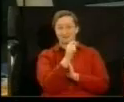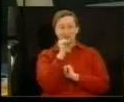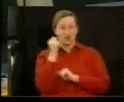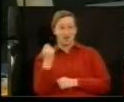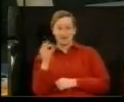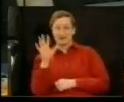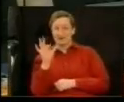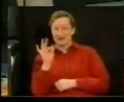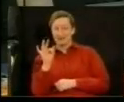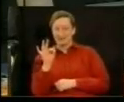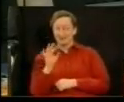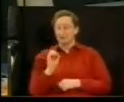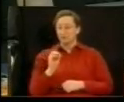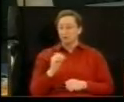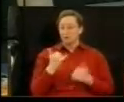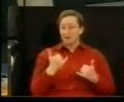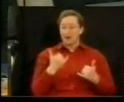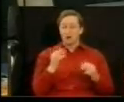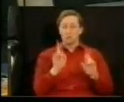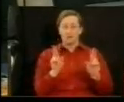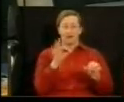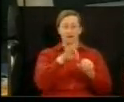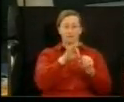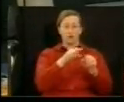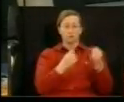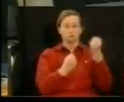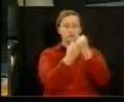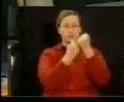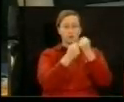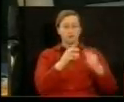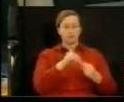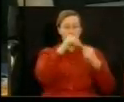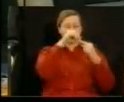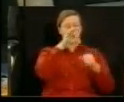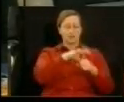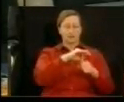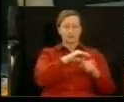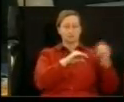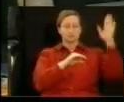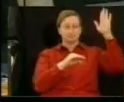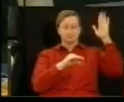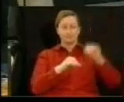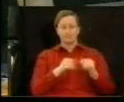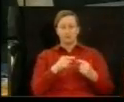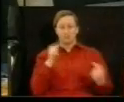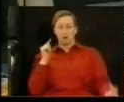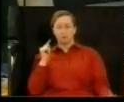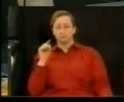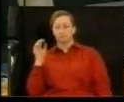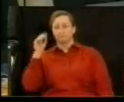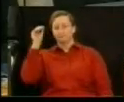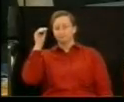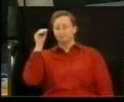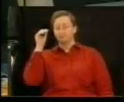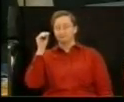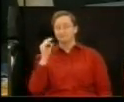vote. So, all in favor of a special election say aye. Aye. Opposed, no.